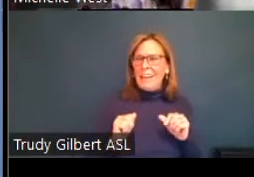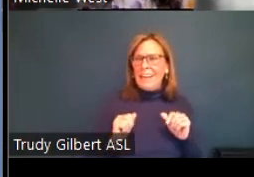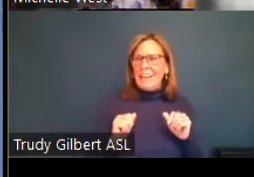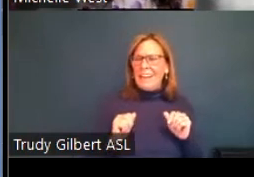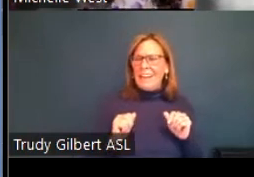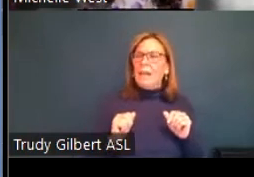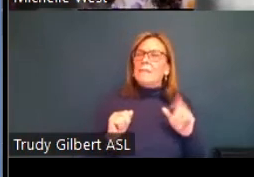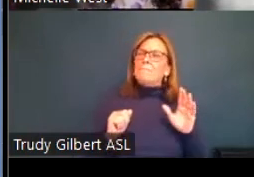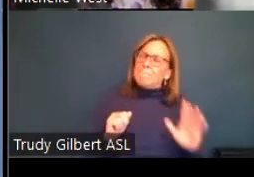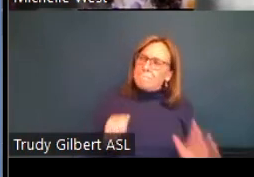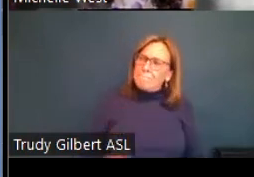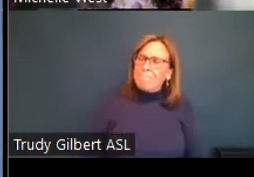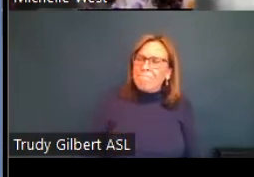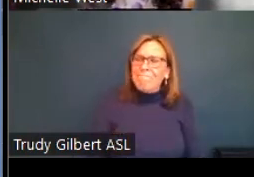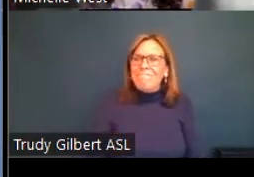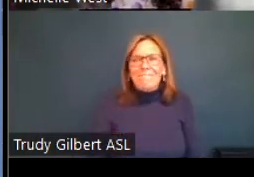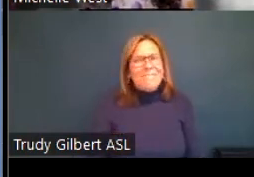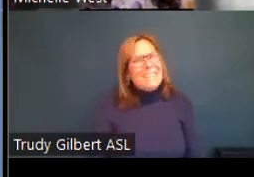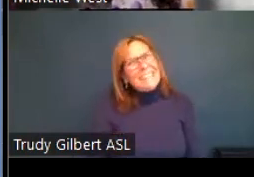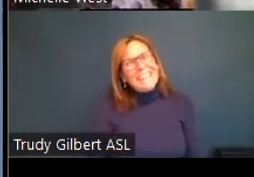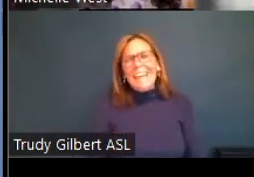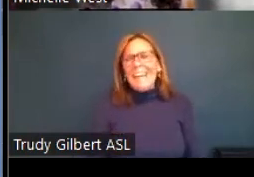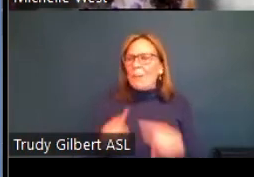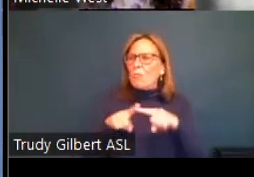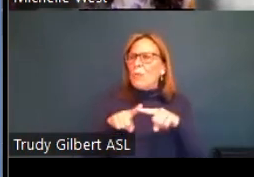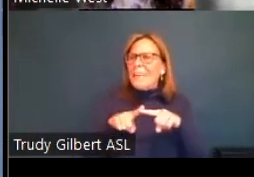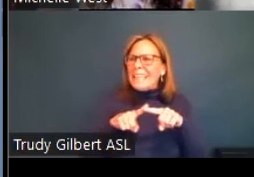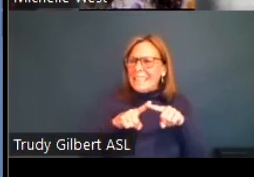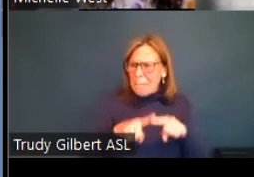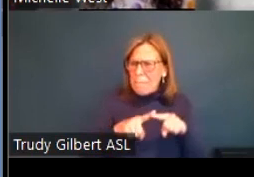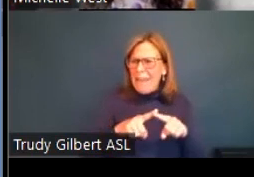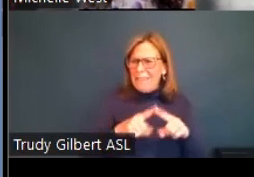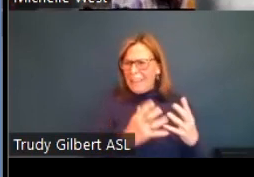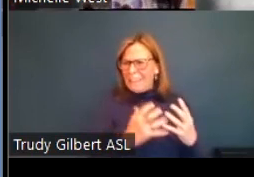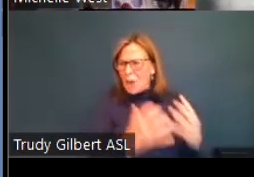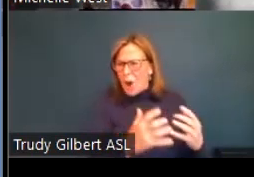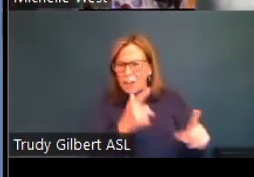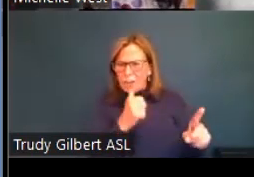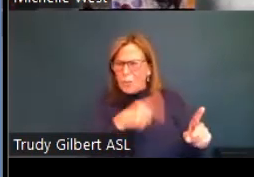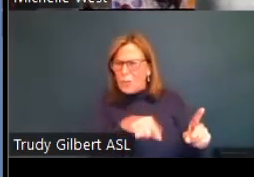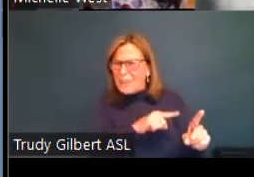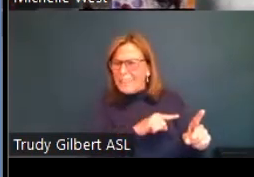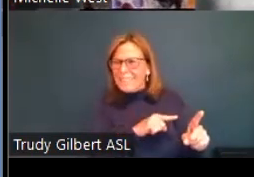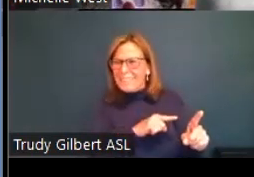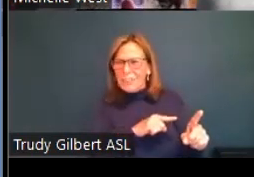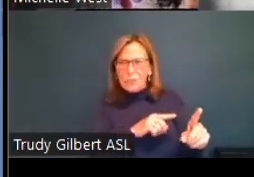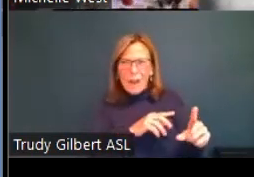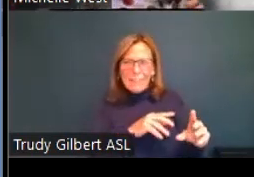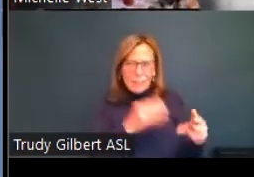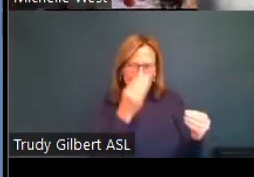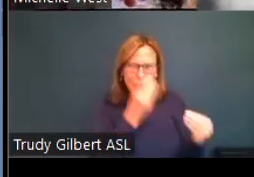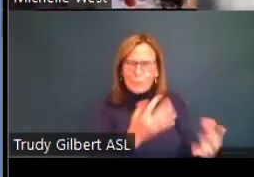So it really depends on your audience and your market. Again, I use this,